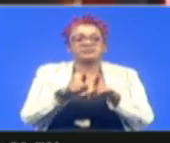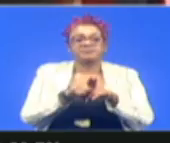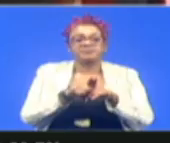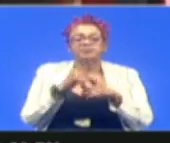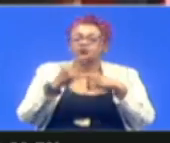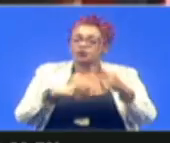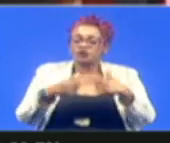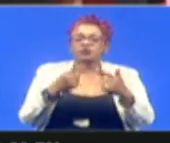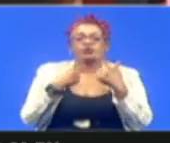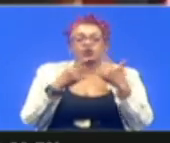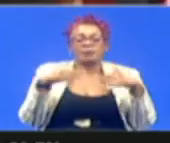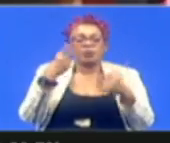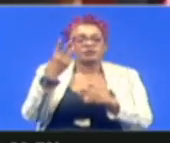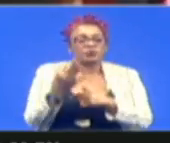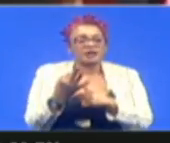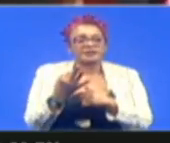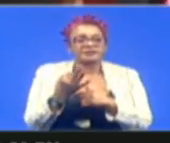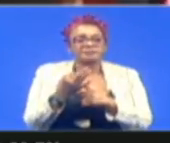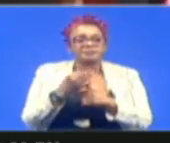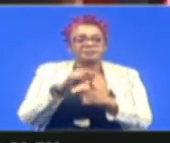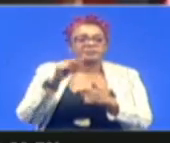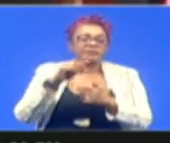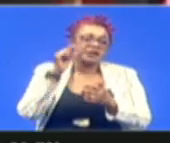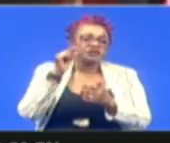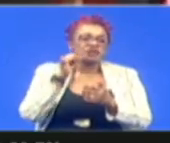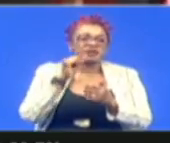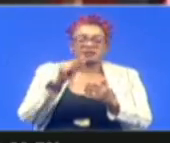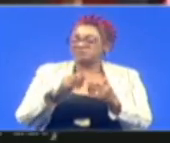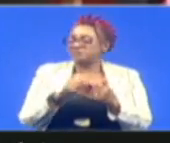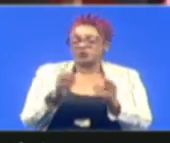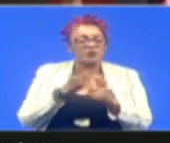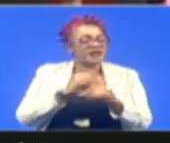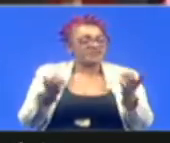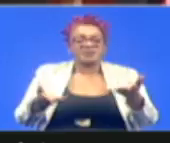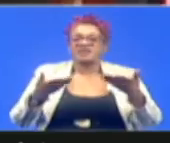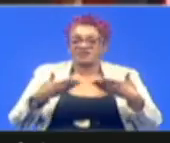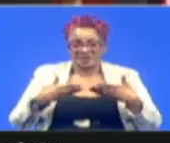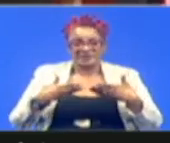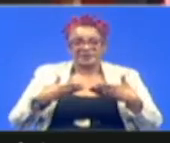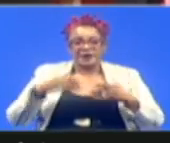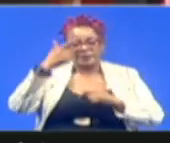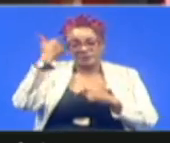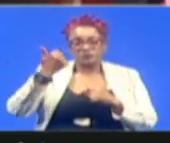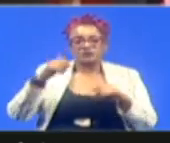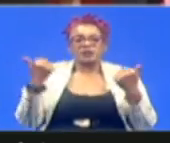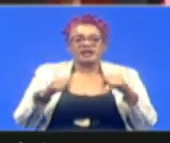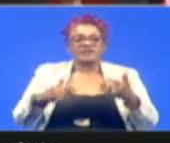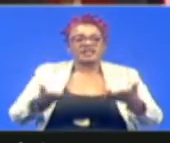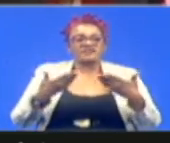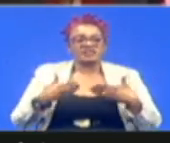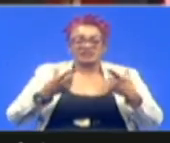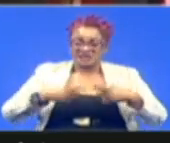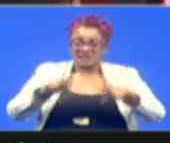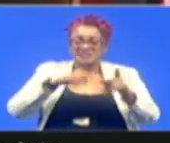talk about the two-third gender rule, we'll never be given by them. And because they'll never give us, let's